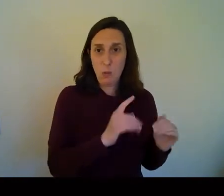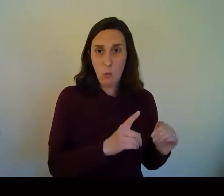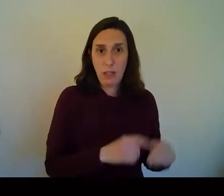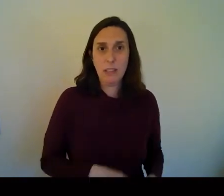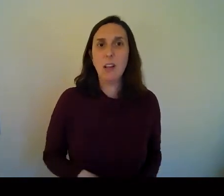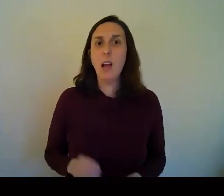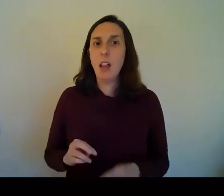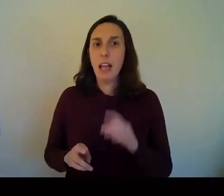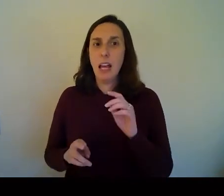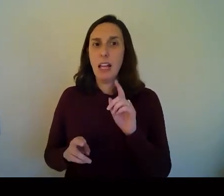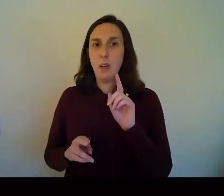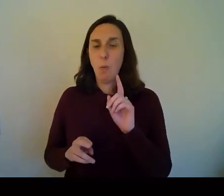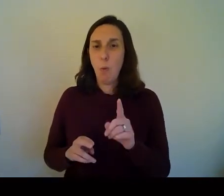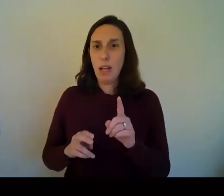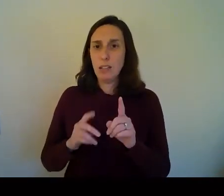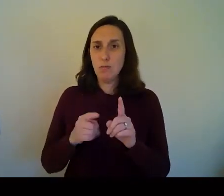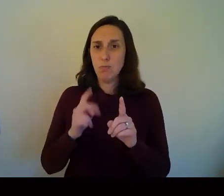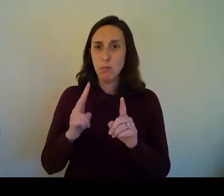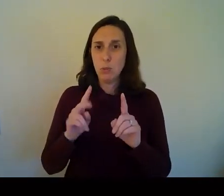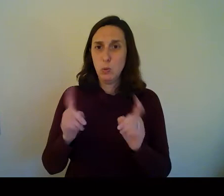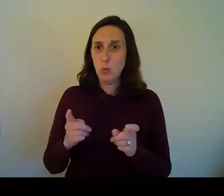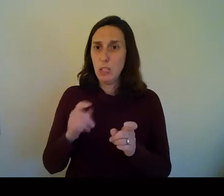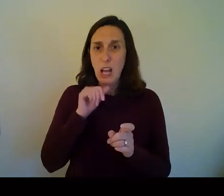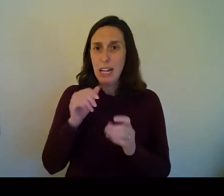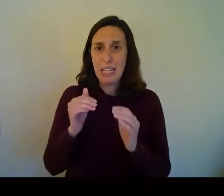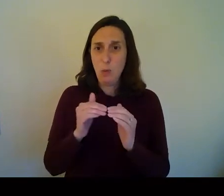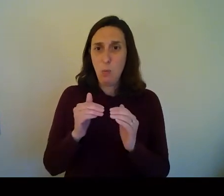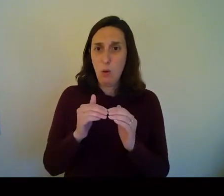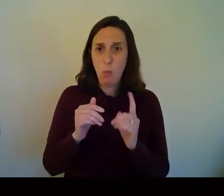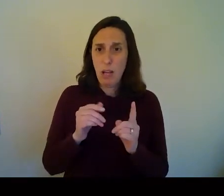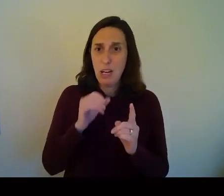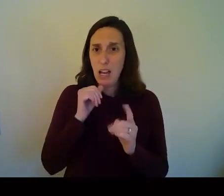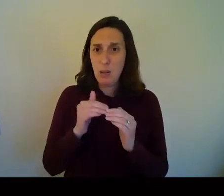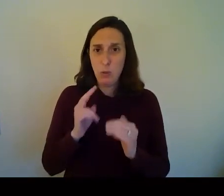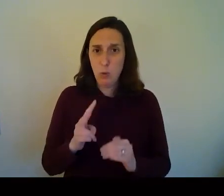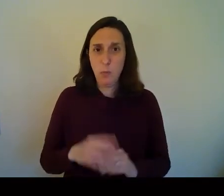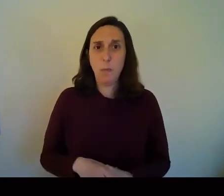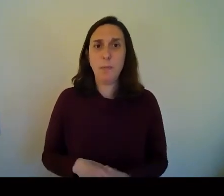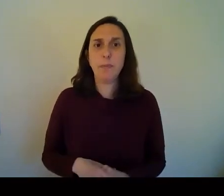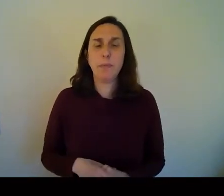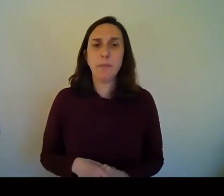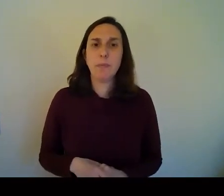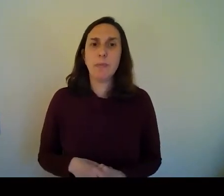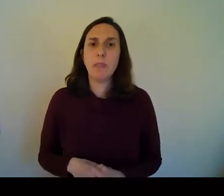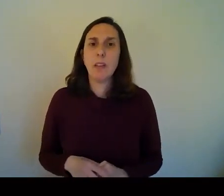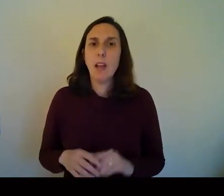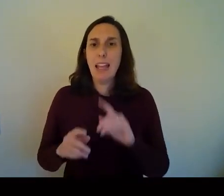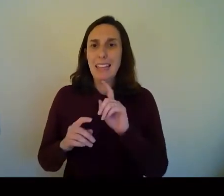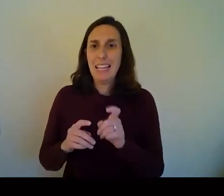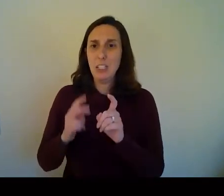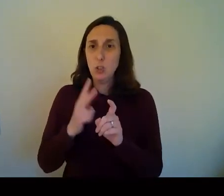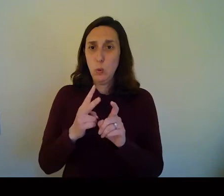1, from 1 to 2 without it equaling either of them, and from 2 to infinity.